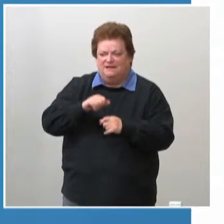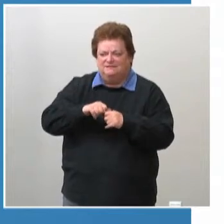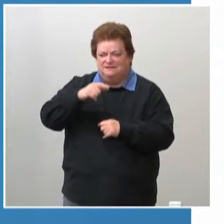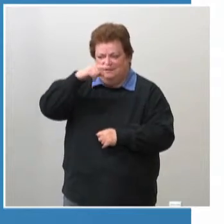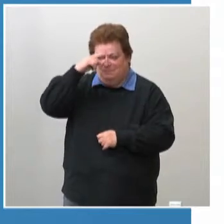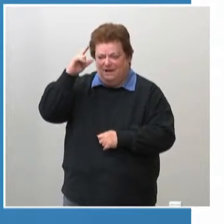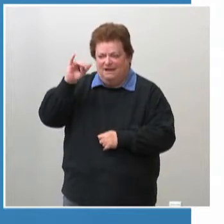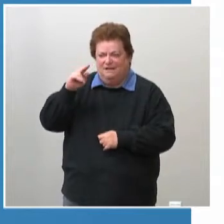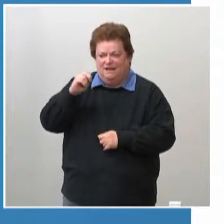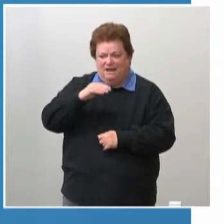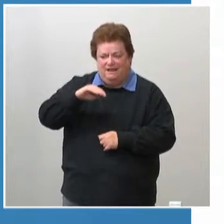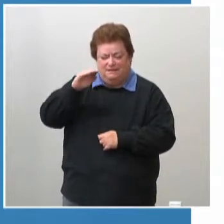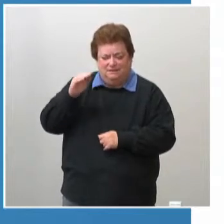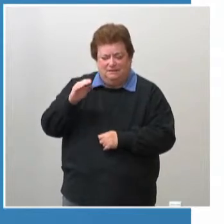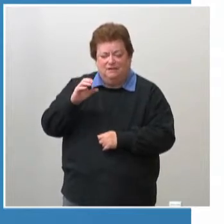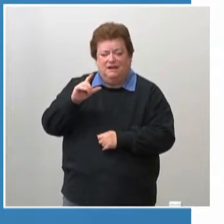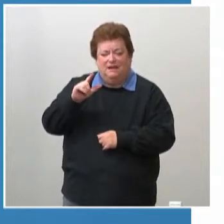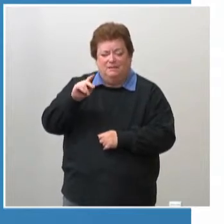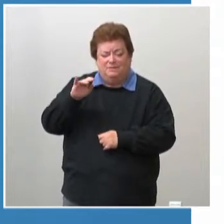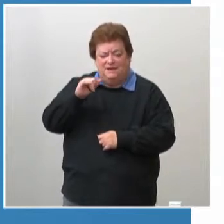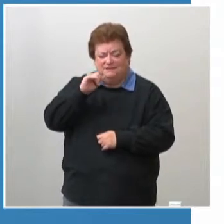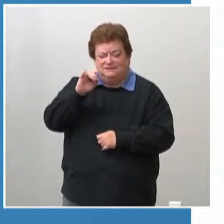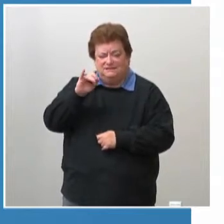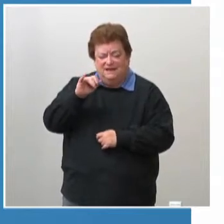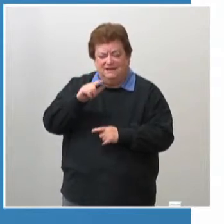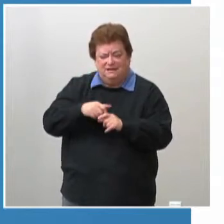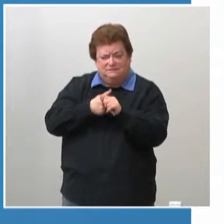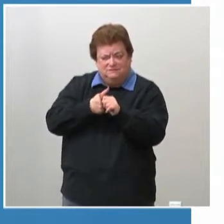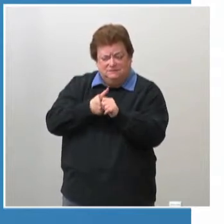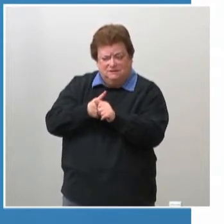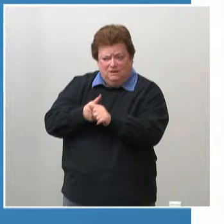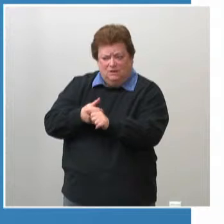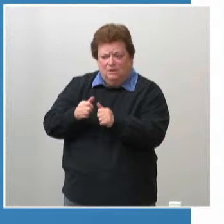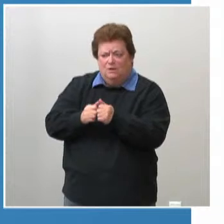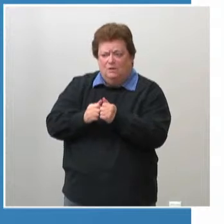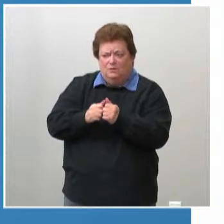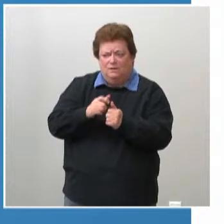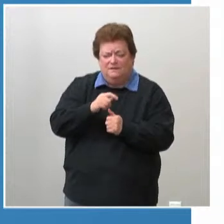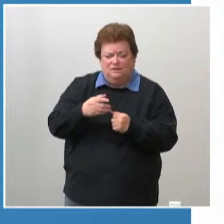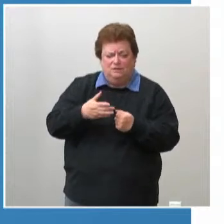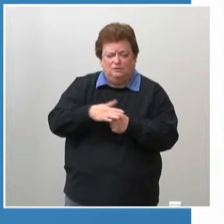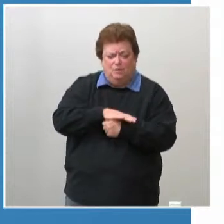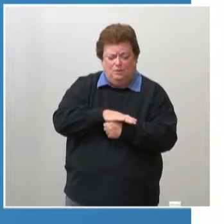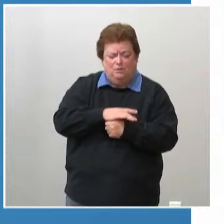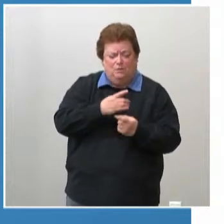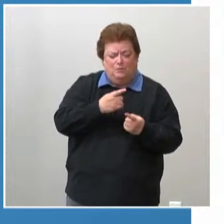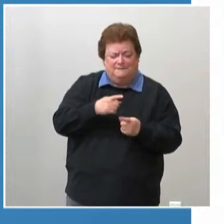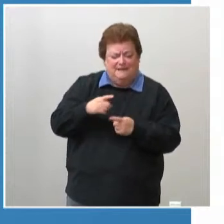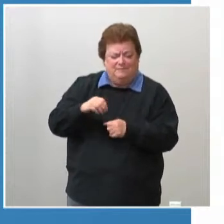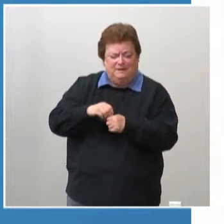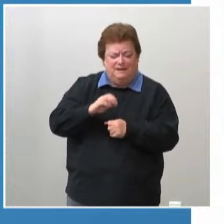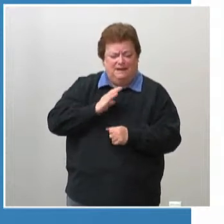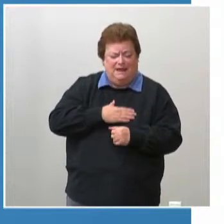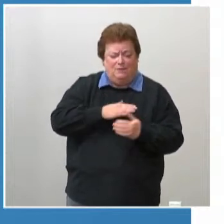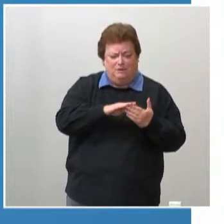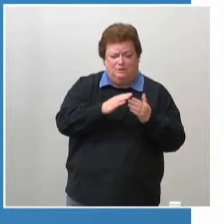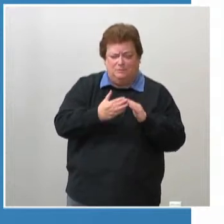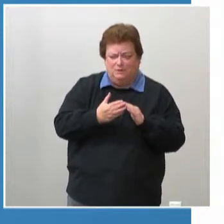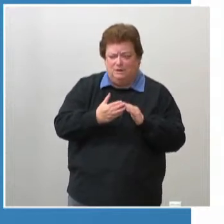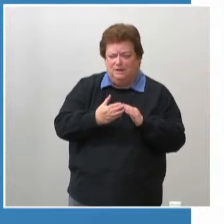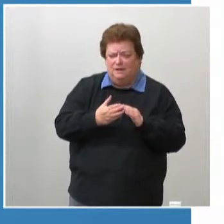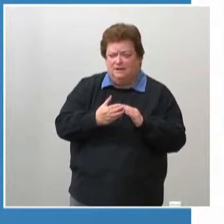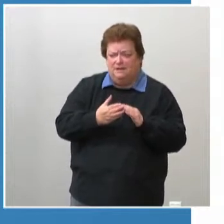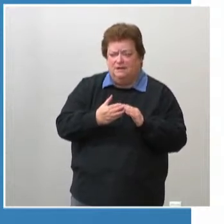line. As you can see, LPS data is tracked very closely with the total cases in our entire community. Reports